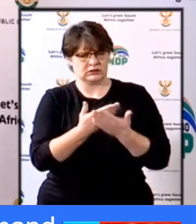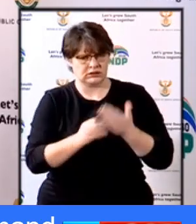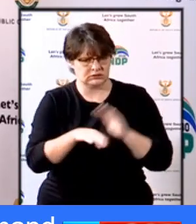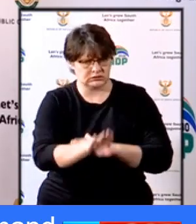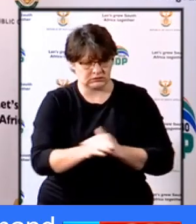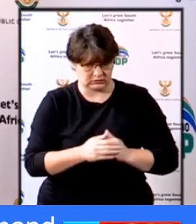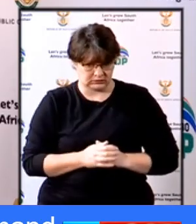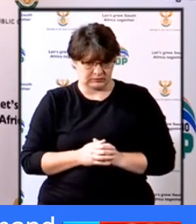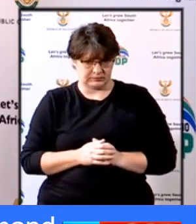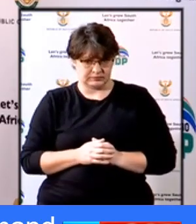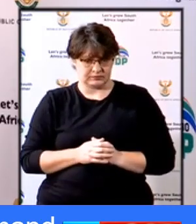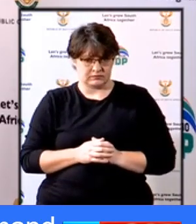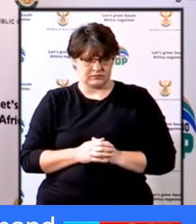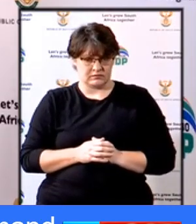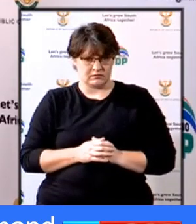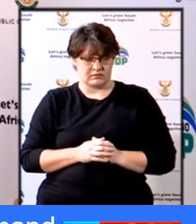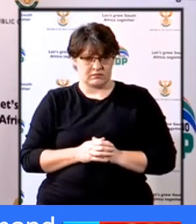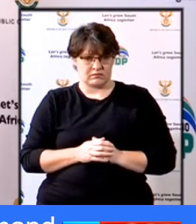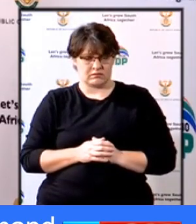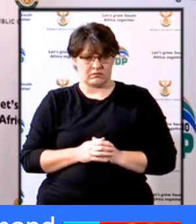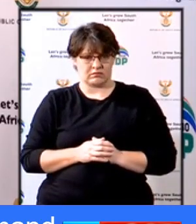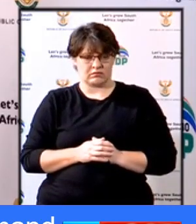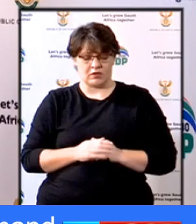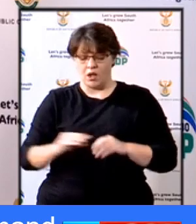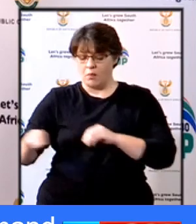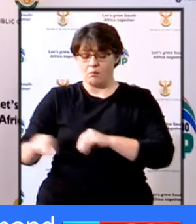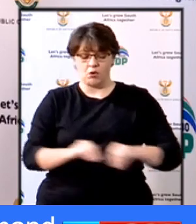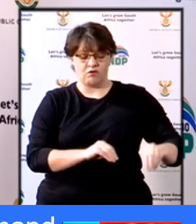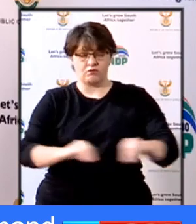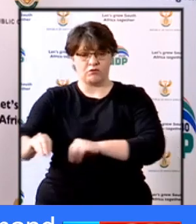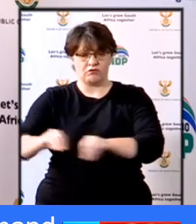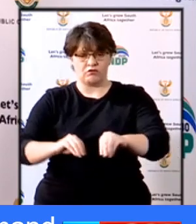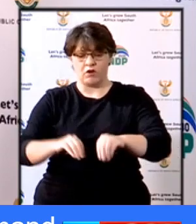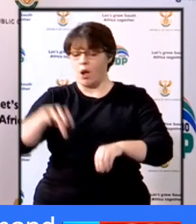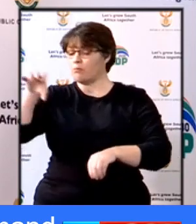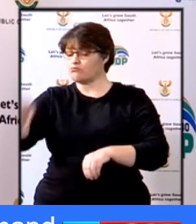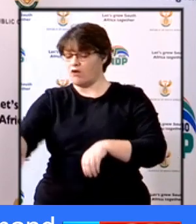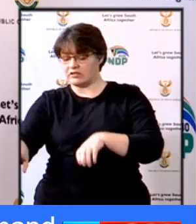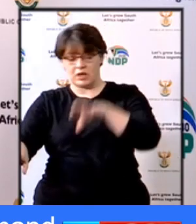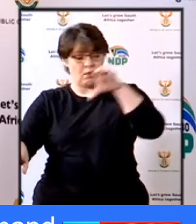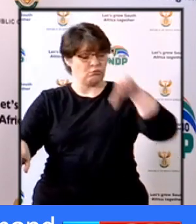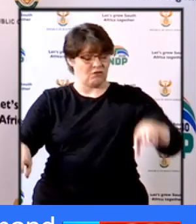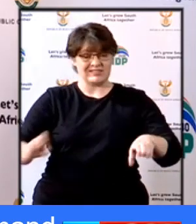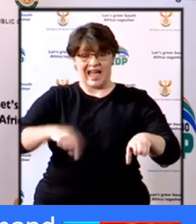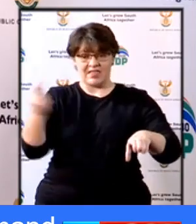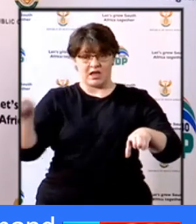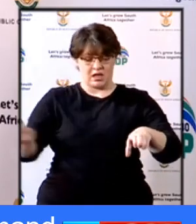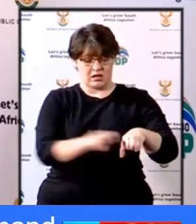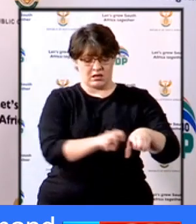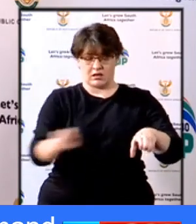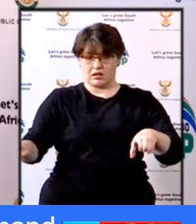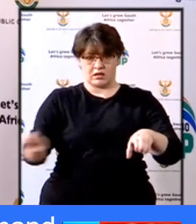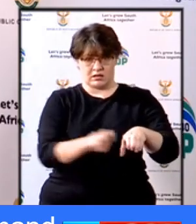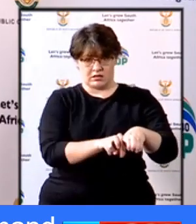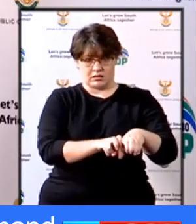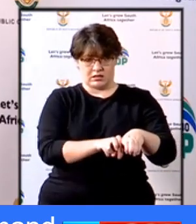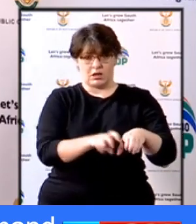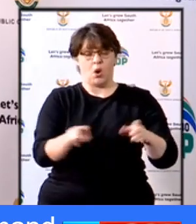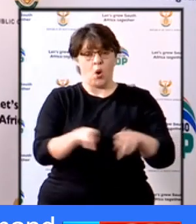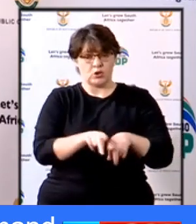The limitation on movements across provinces and now